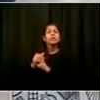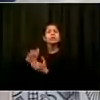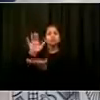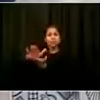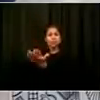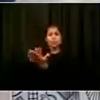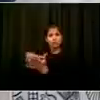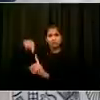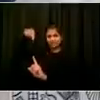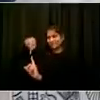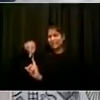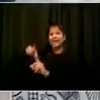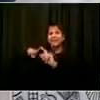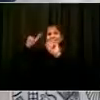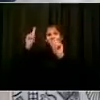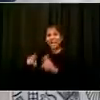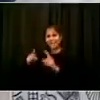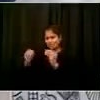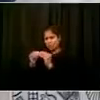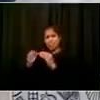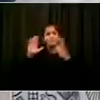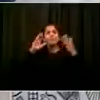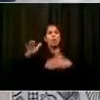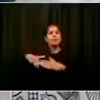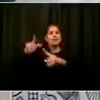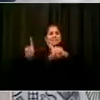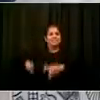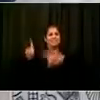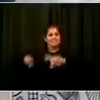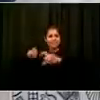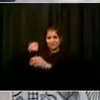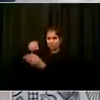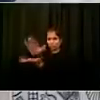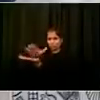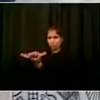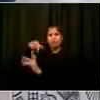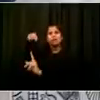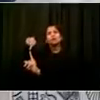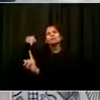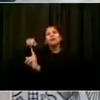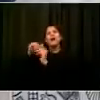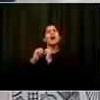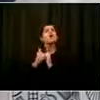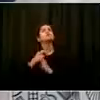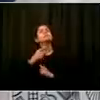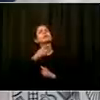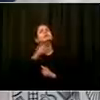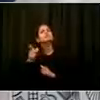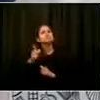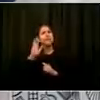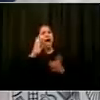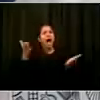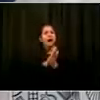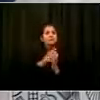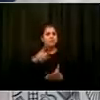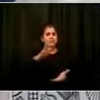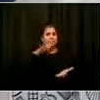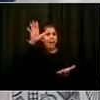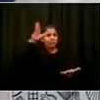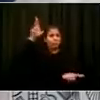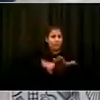here to get schools open again. In the meantime, we will provide support to families in a variety of